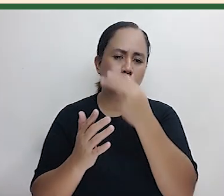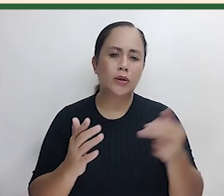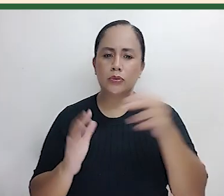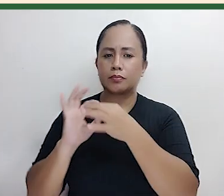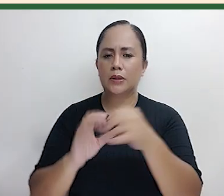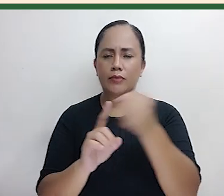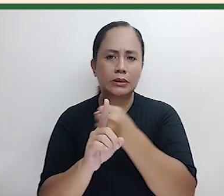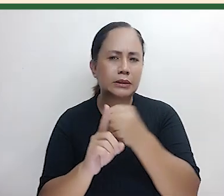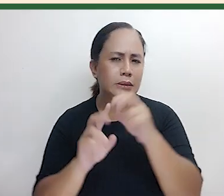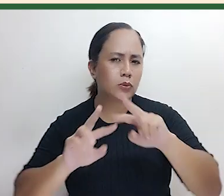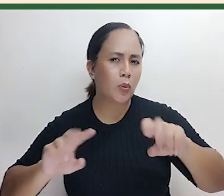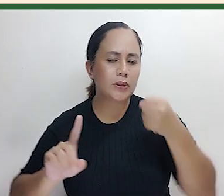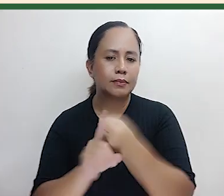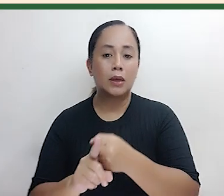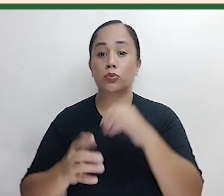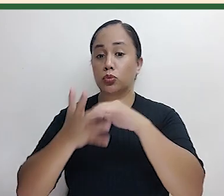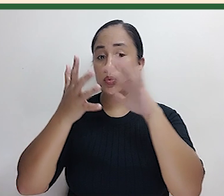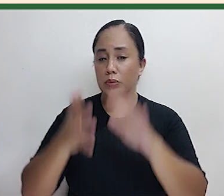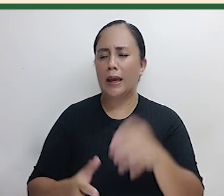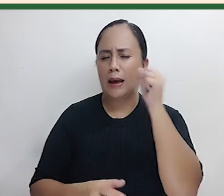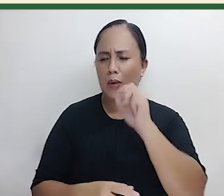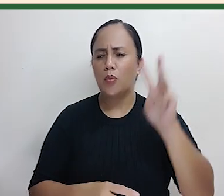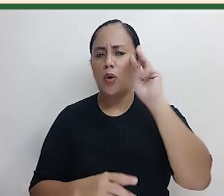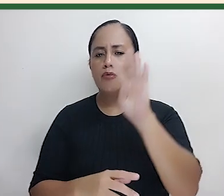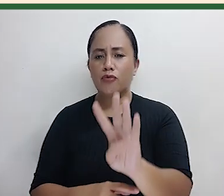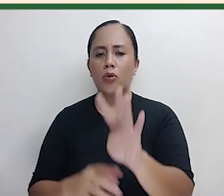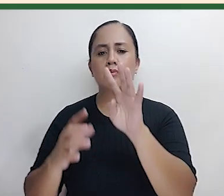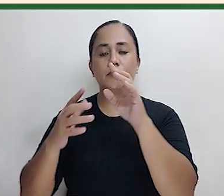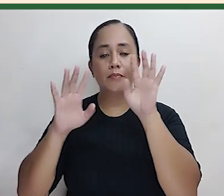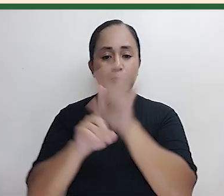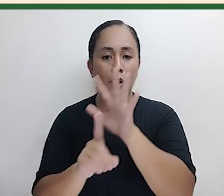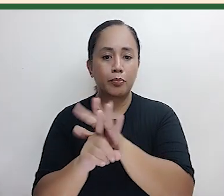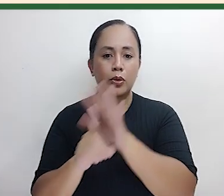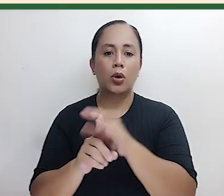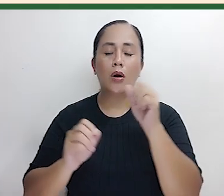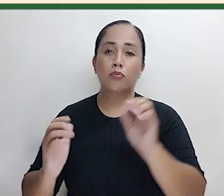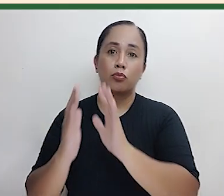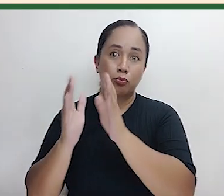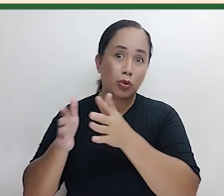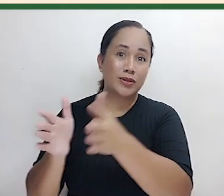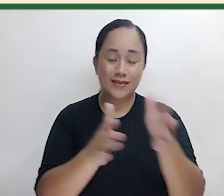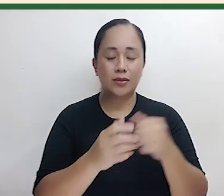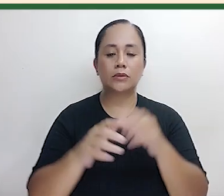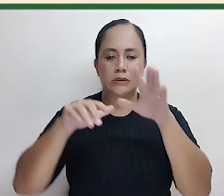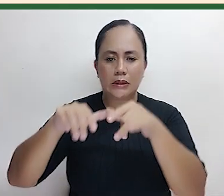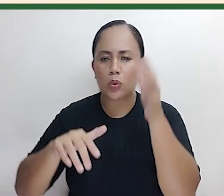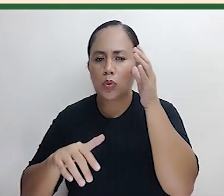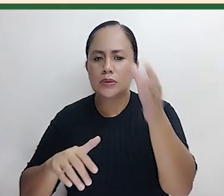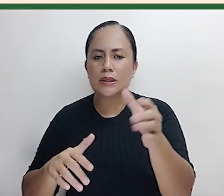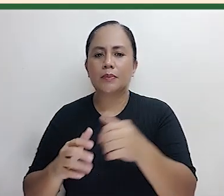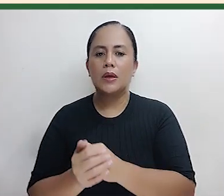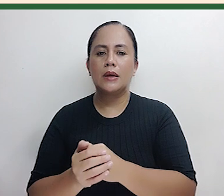and analyze their impact. Learners are aware of the 4 popular approaches to disability: